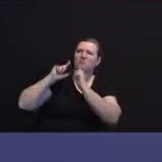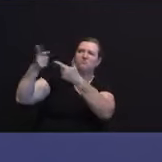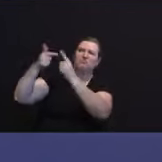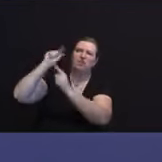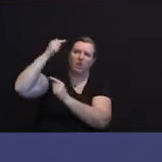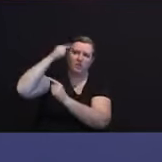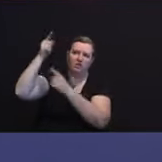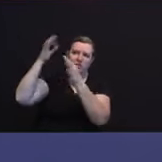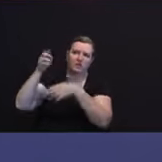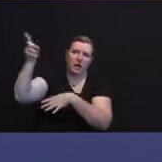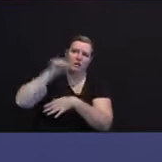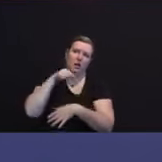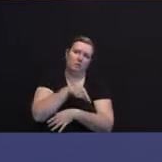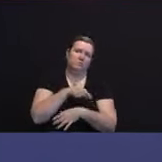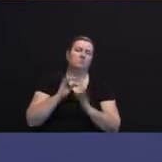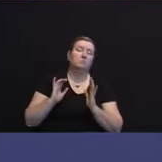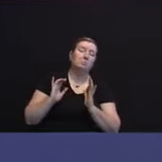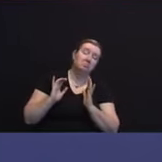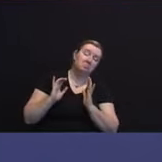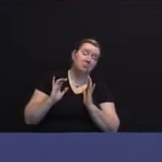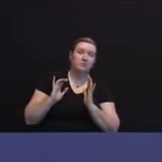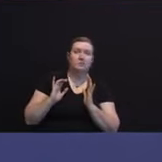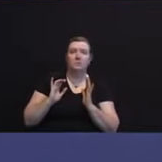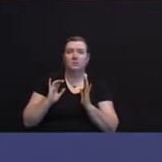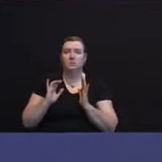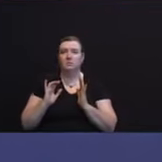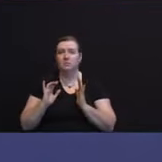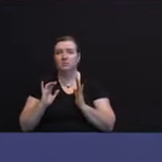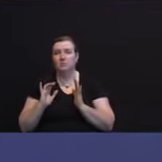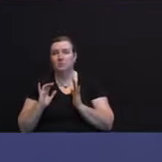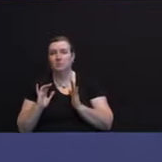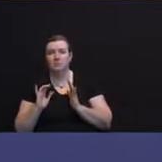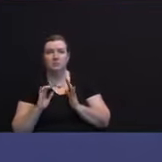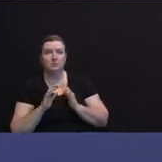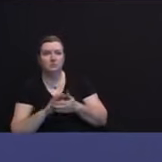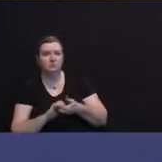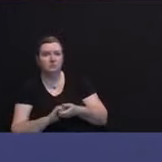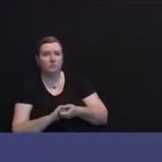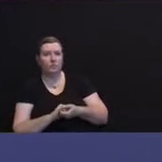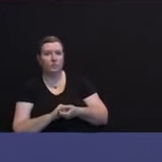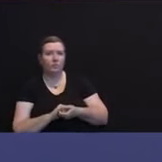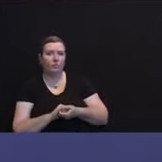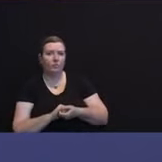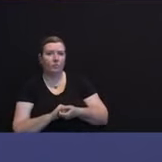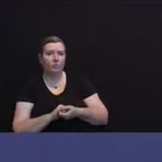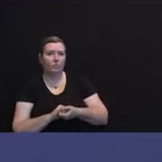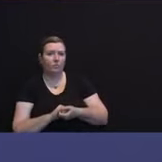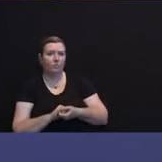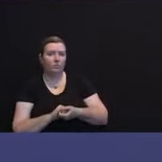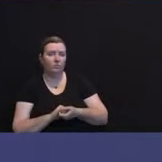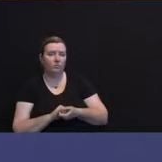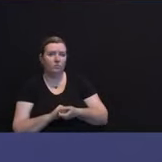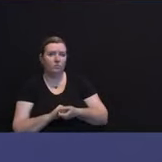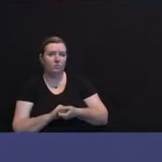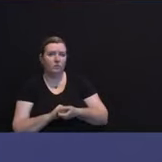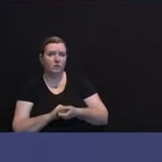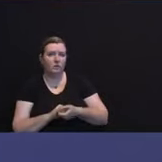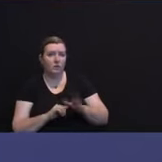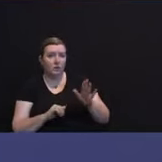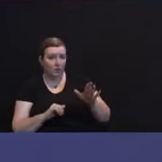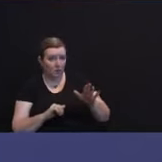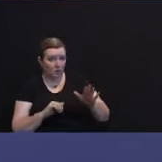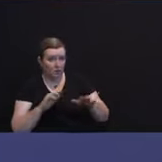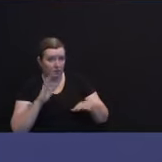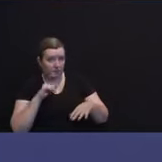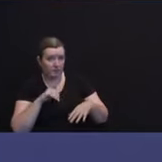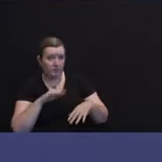a total number of mail-in ballots because they had to be counted by Tuesday at midnight. As I mentioned, it crossed 4.4 million. I don't have an exact number,